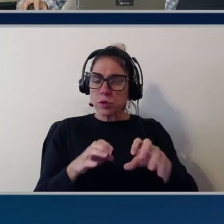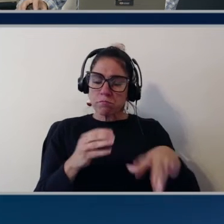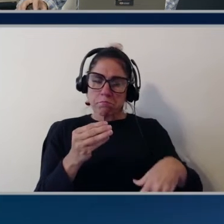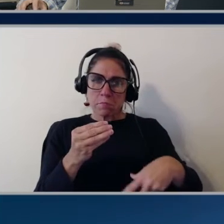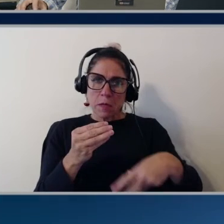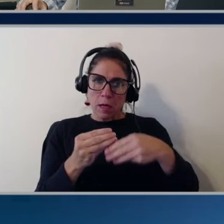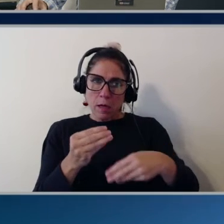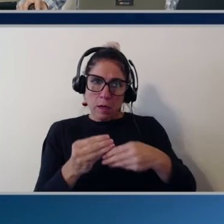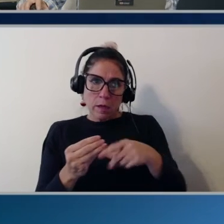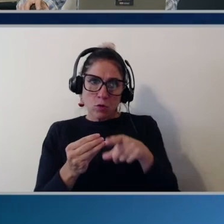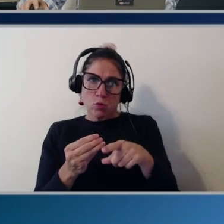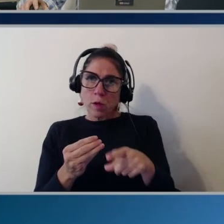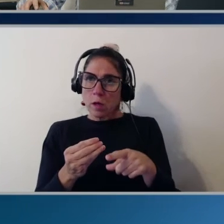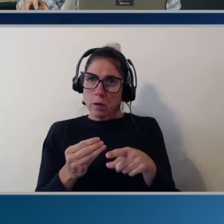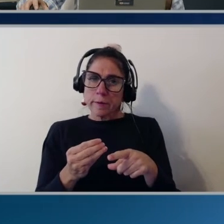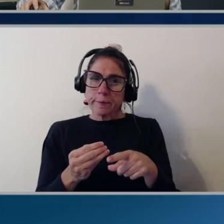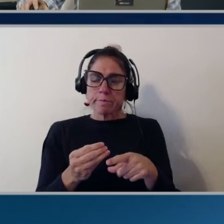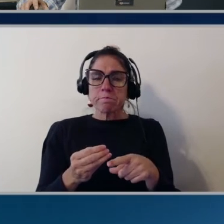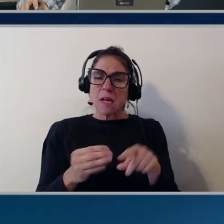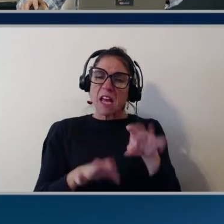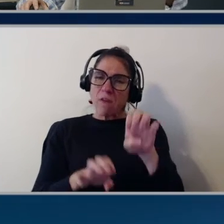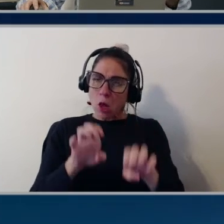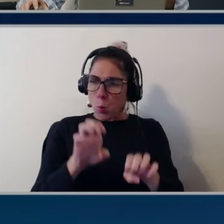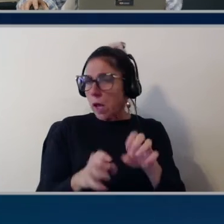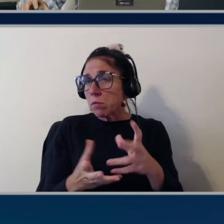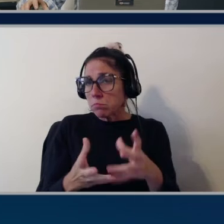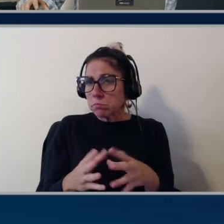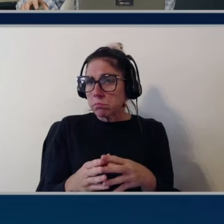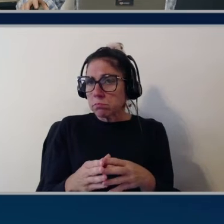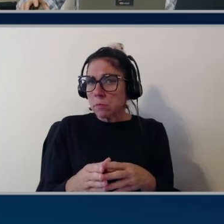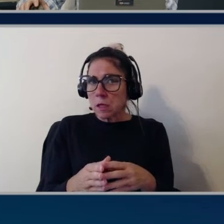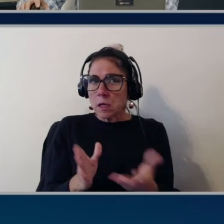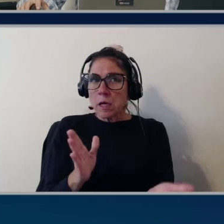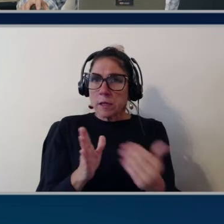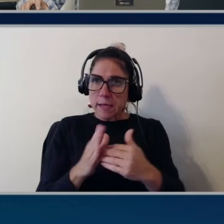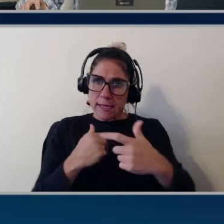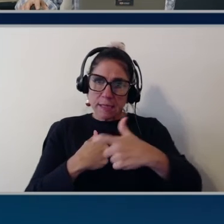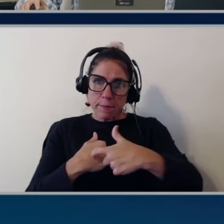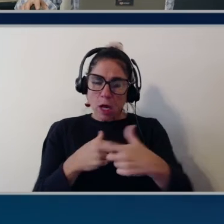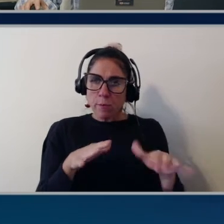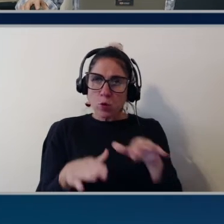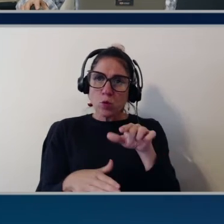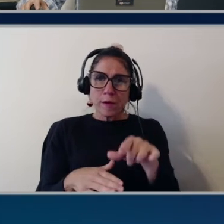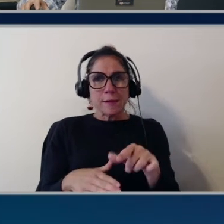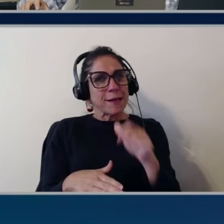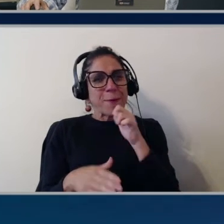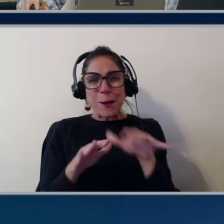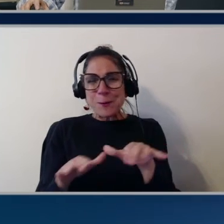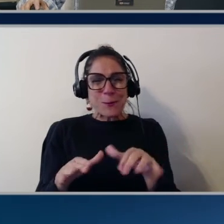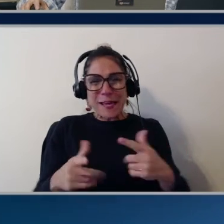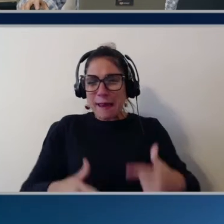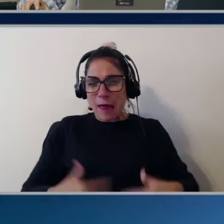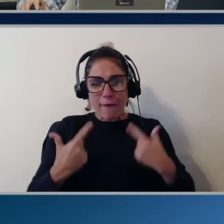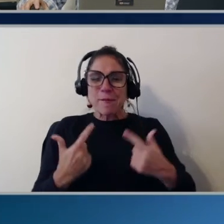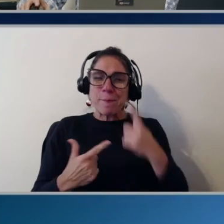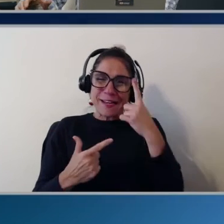bucket, and you can just evaluate it. Again, take some time to do it, so I'm not going to do it live, but